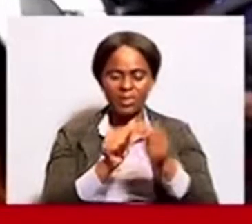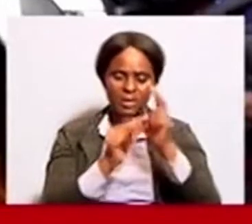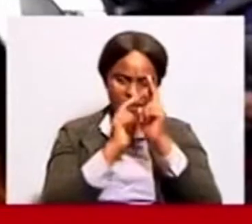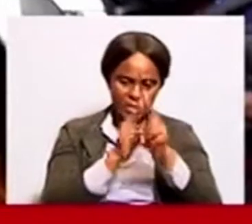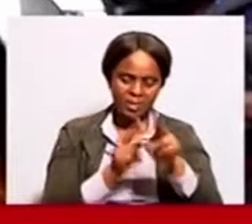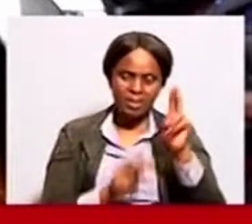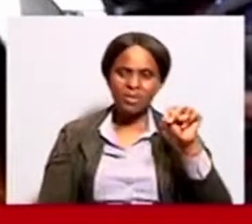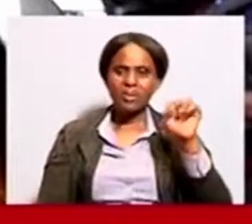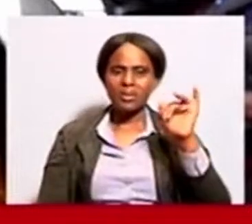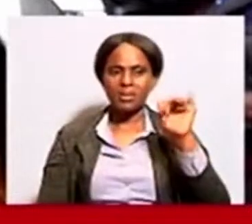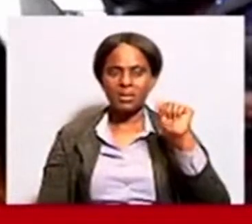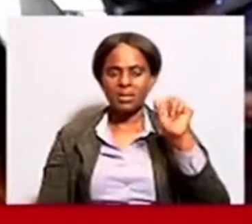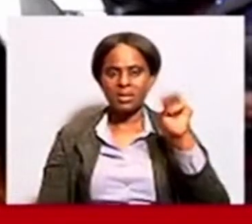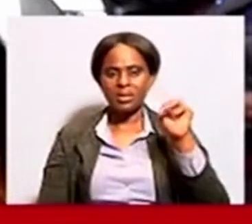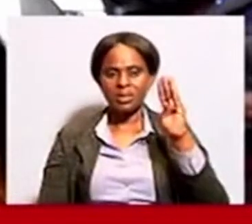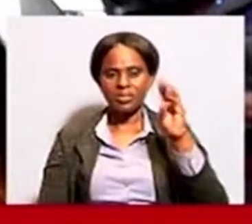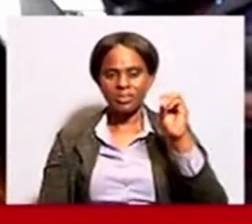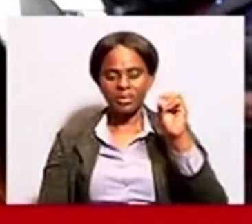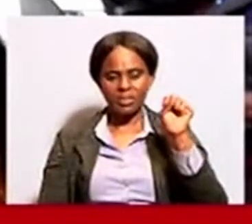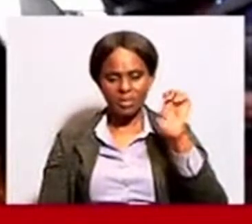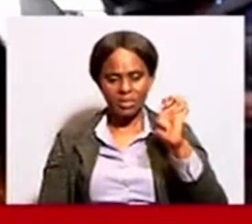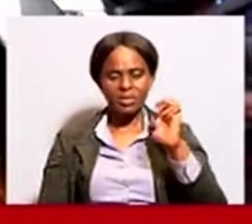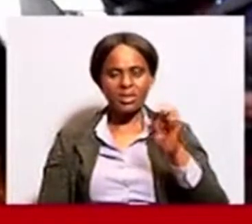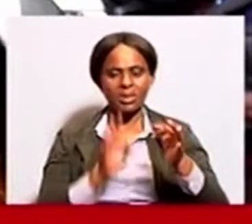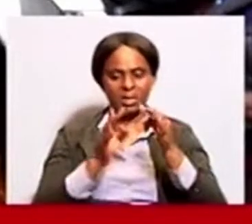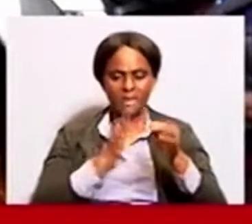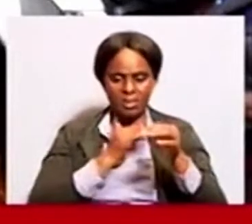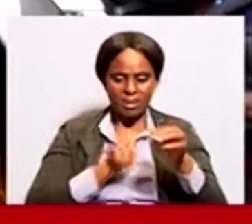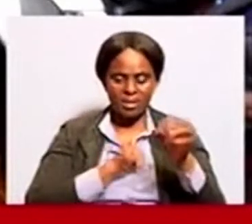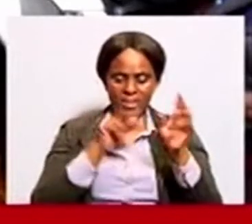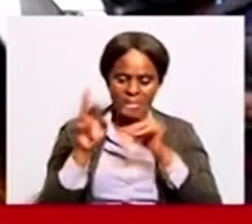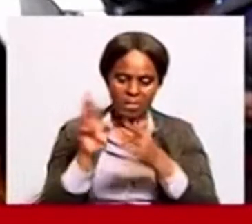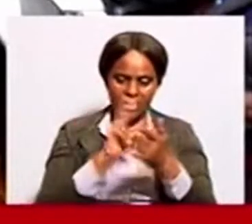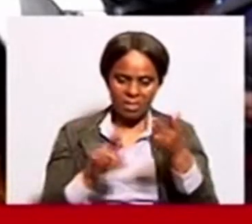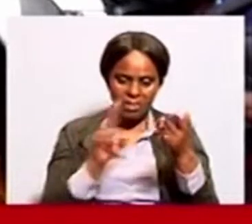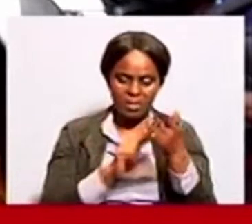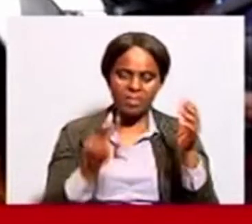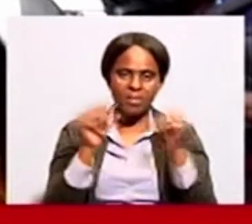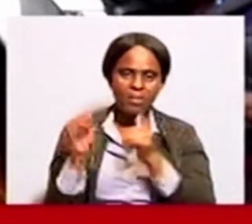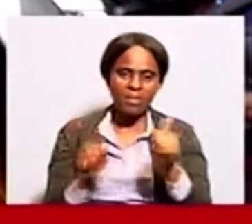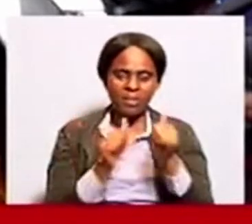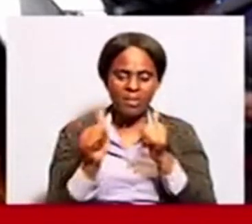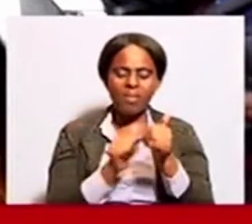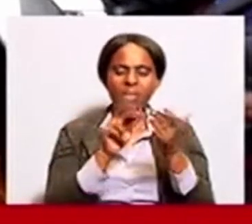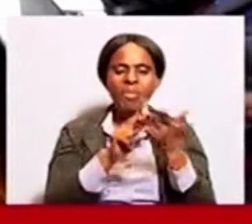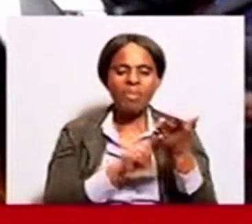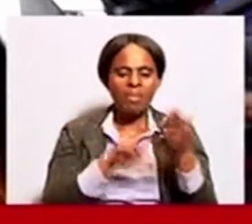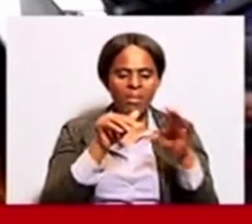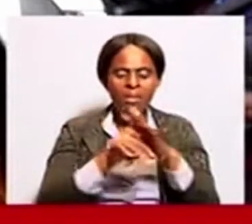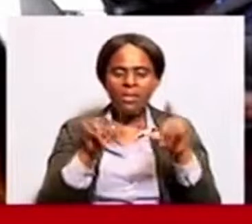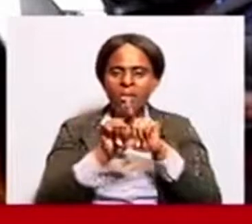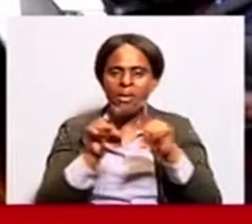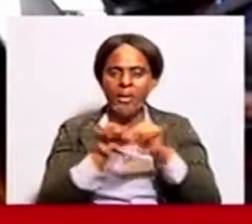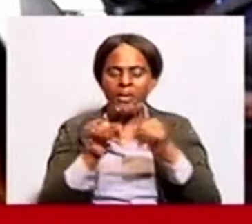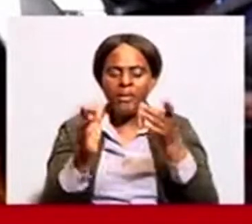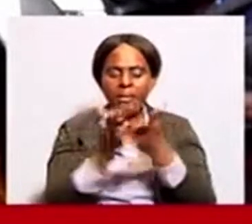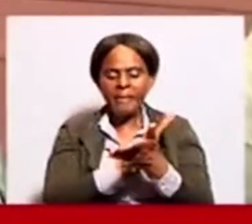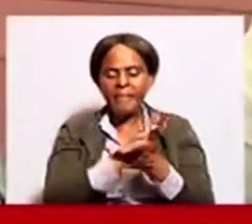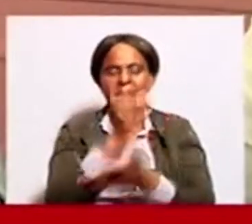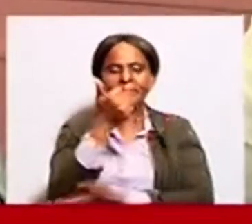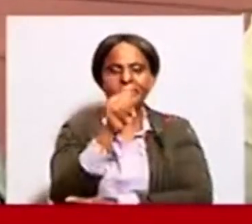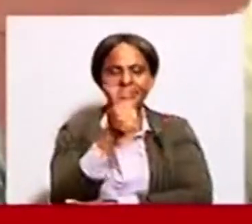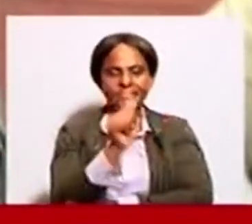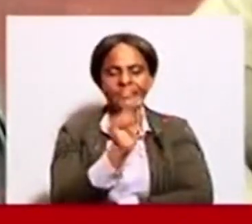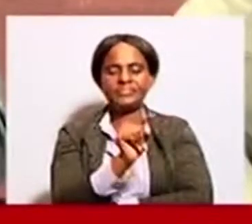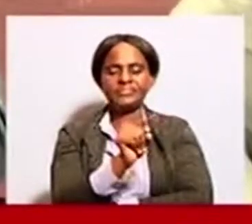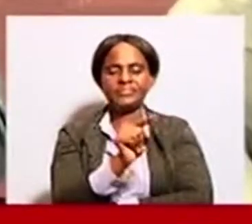Chair, if you read the action taken report, report action, yes, on page 10.